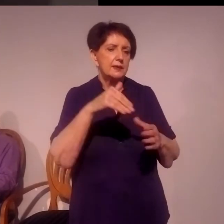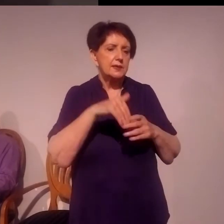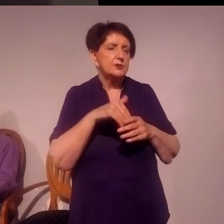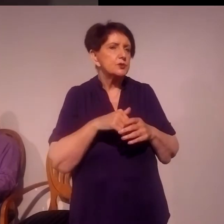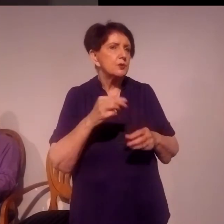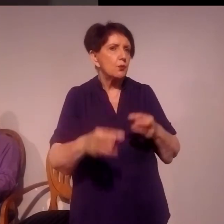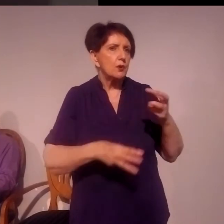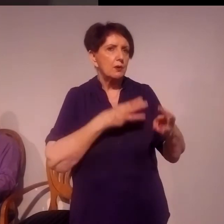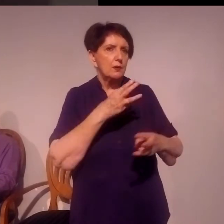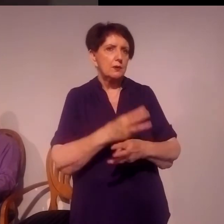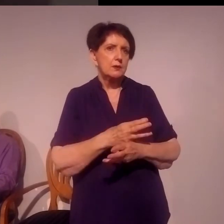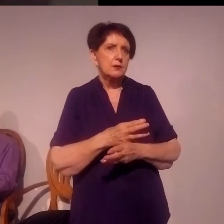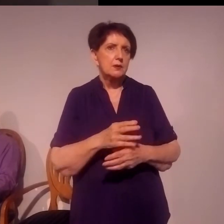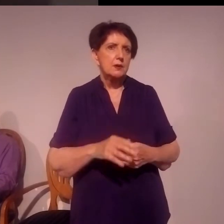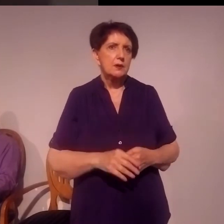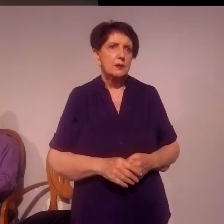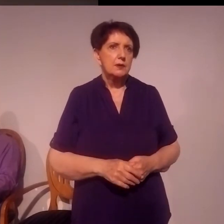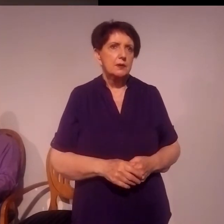world.